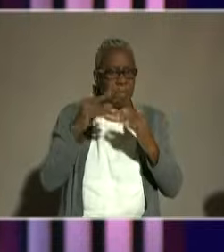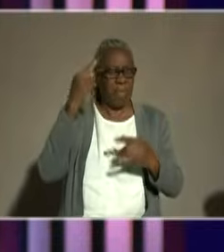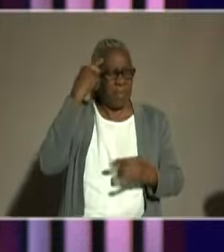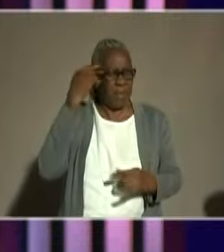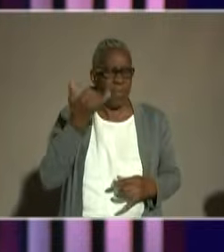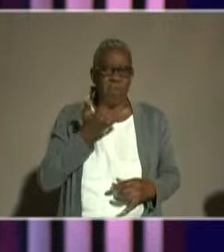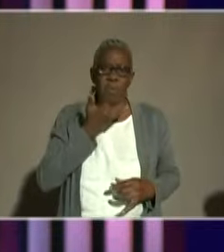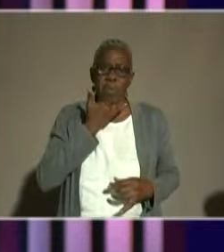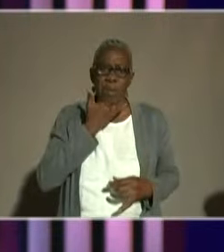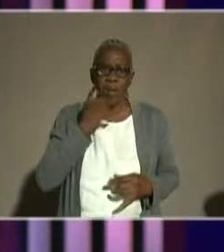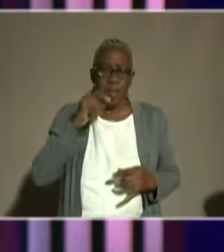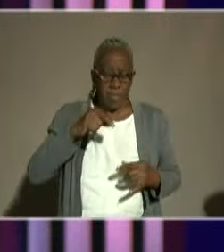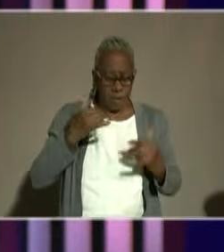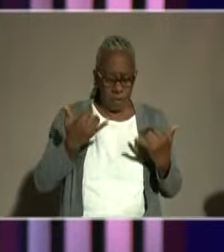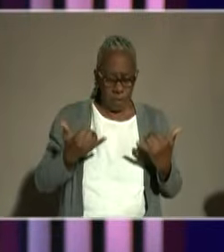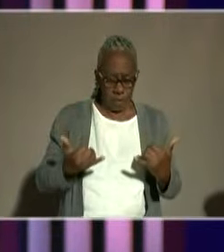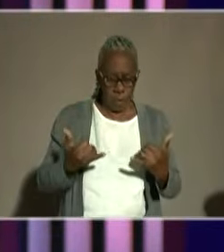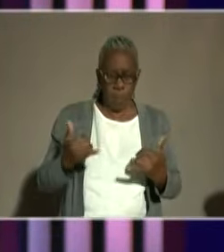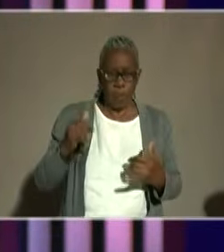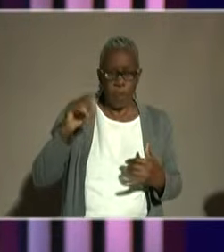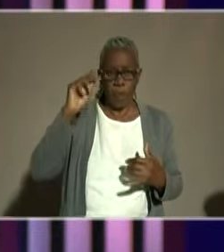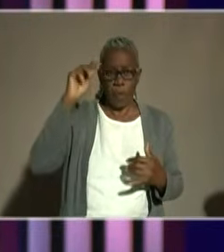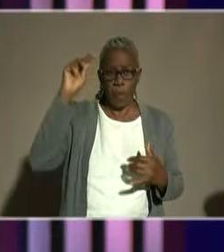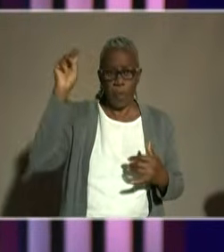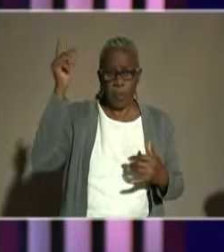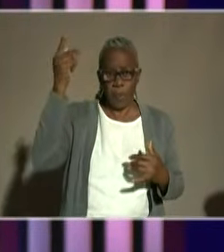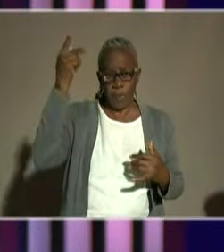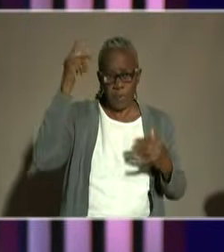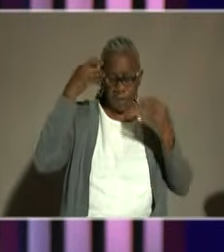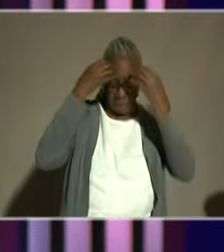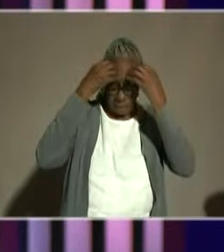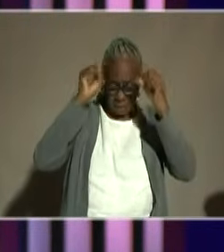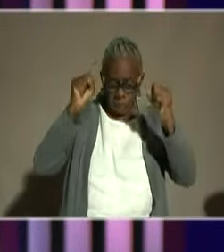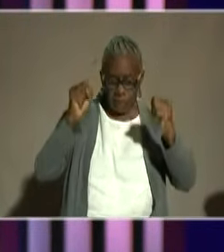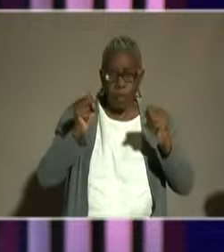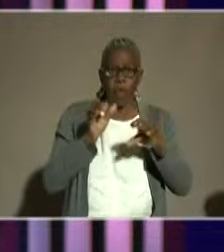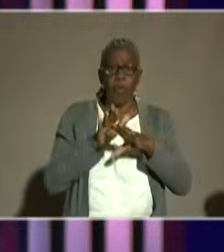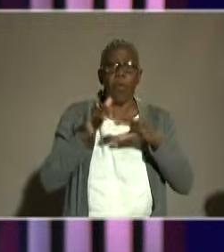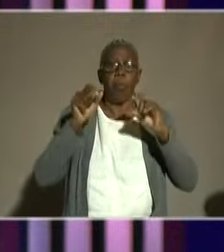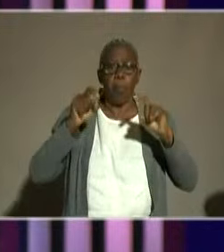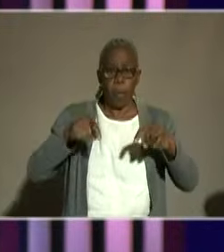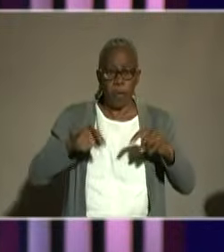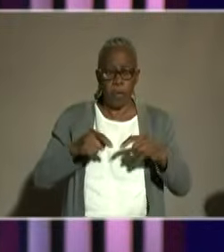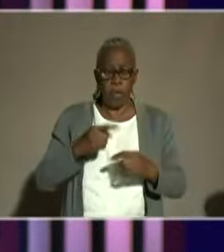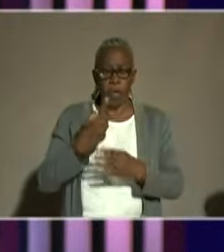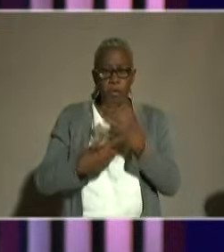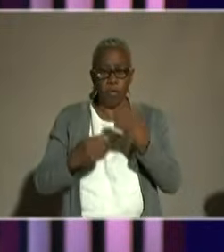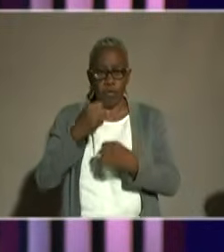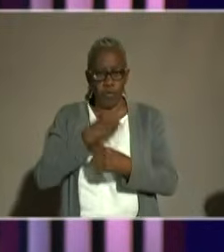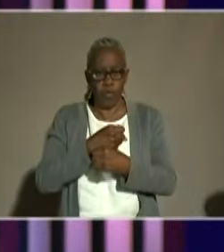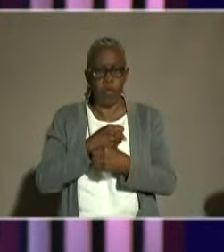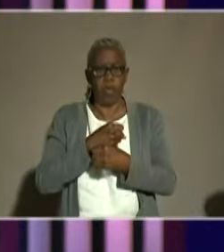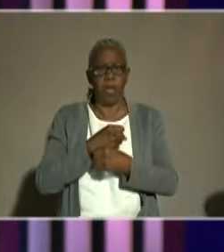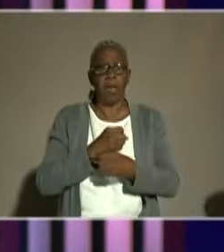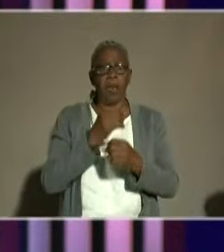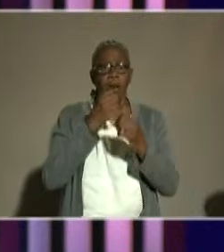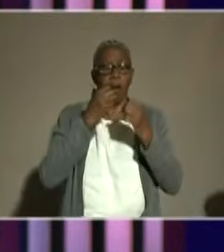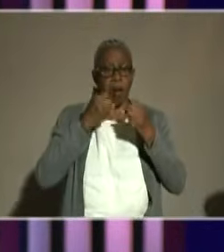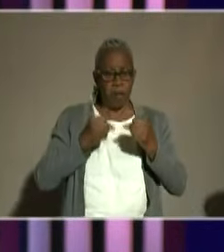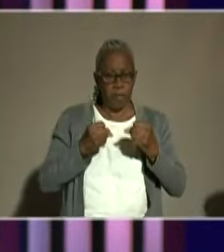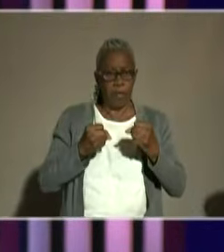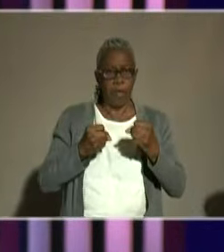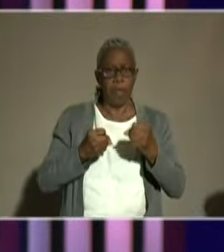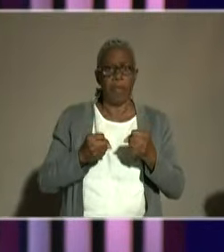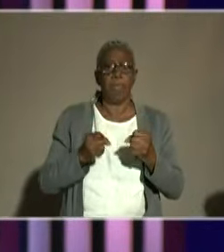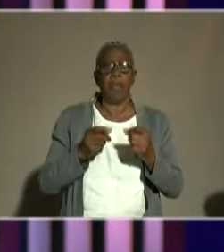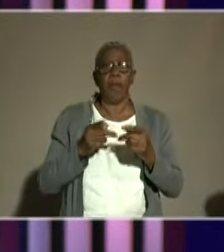the President of the country must command the trust and confidence of both sides of the political aisle, and indeed the wider